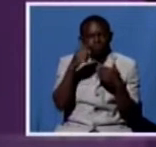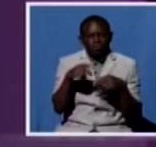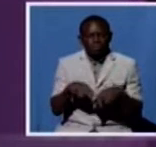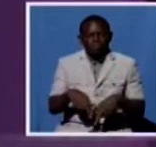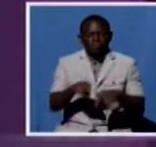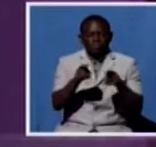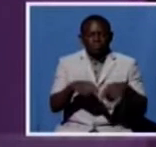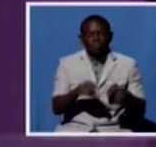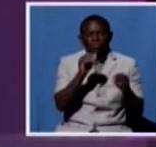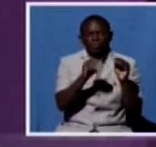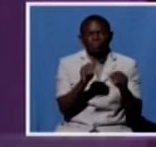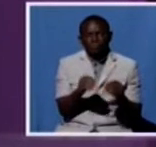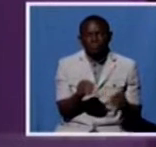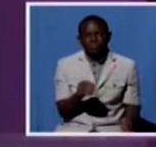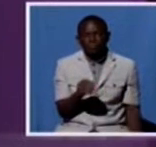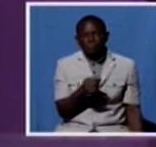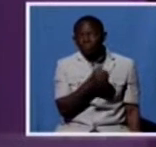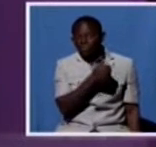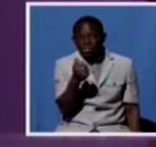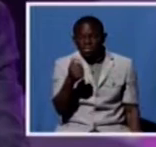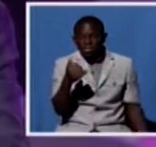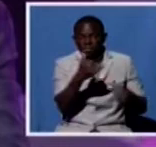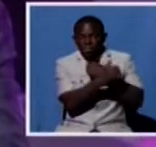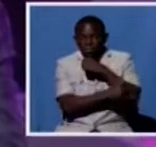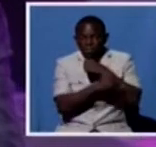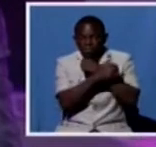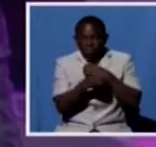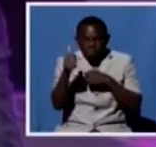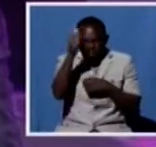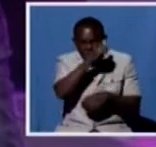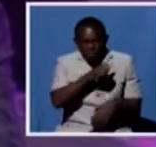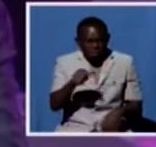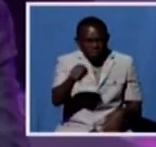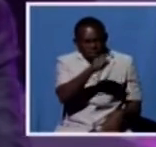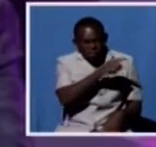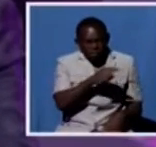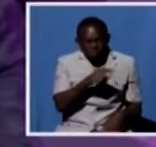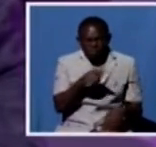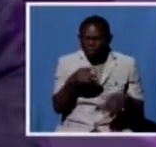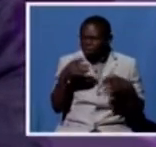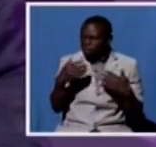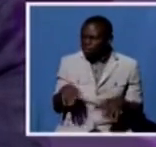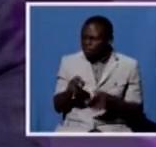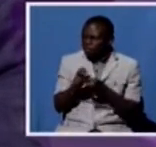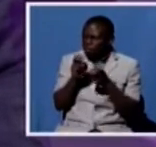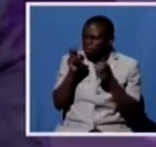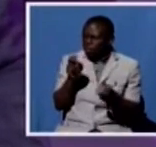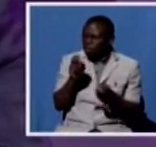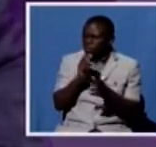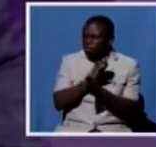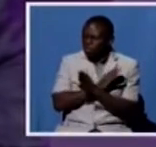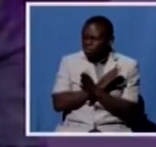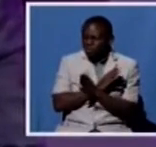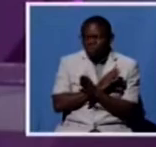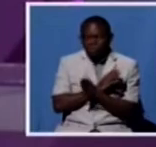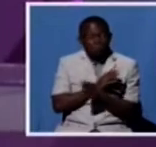African countries. I can tell you, everyone is actually amazed that this is the way Zambia is going. The challenge with Zambia is that